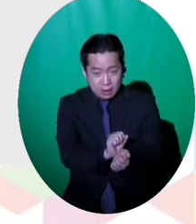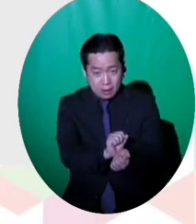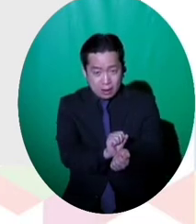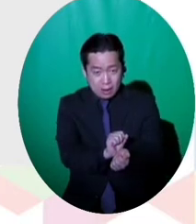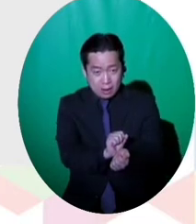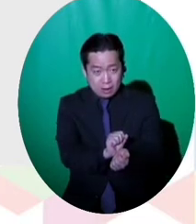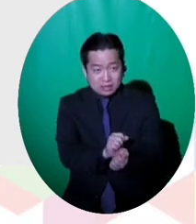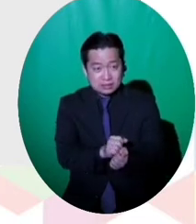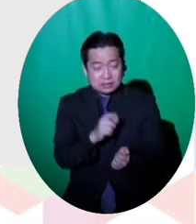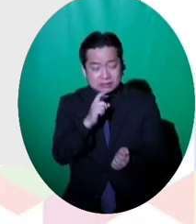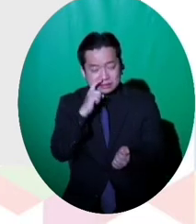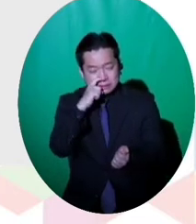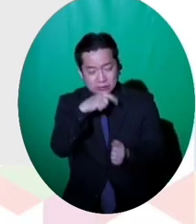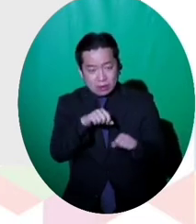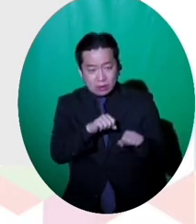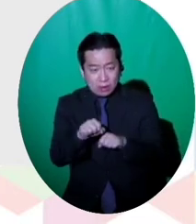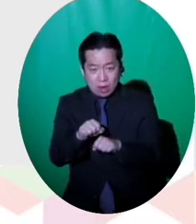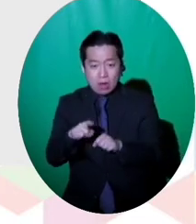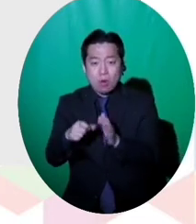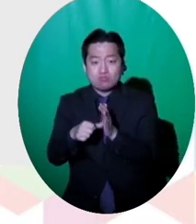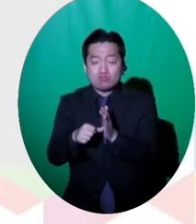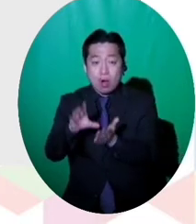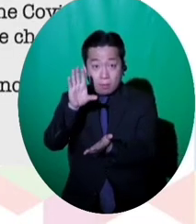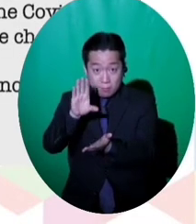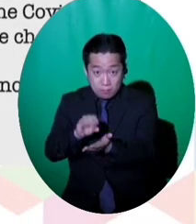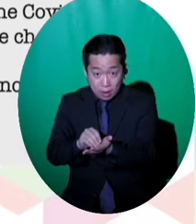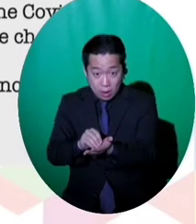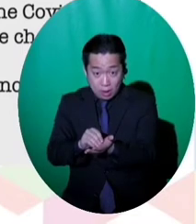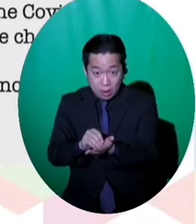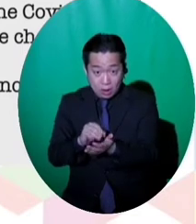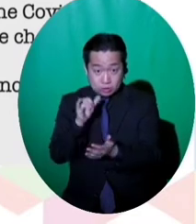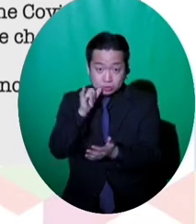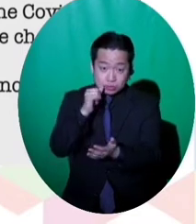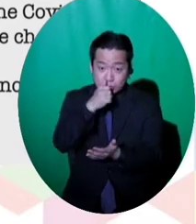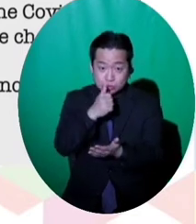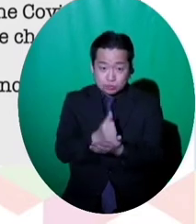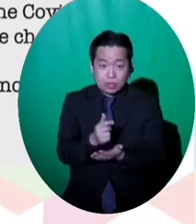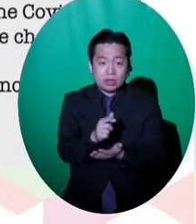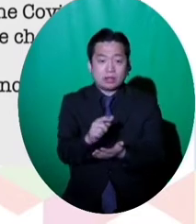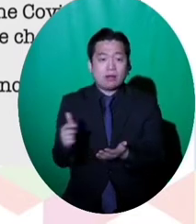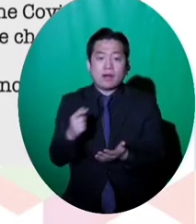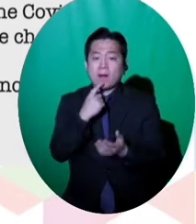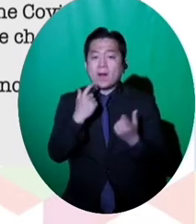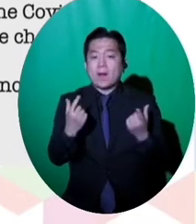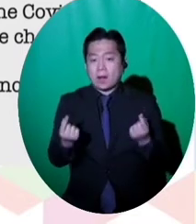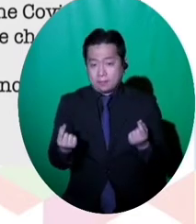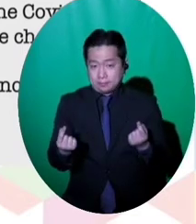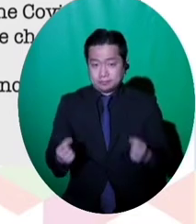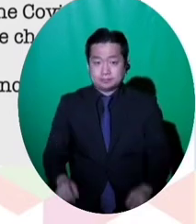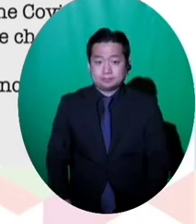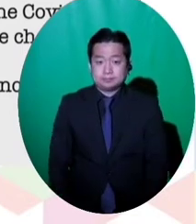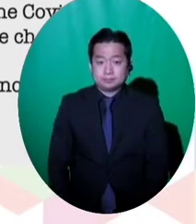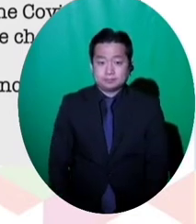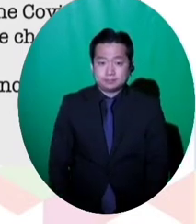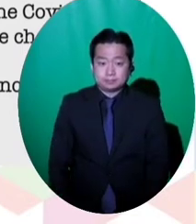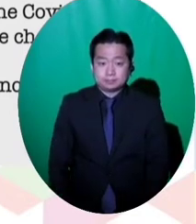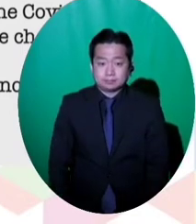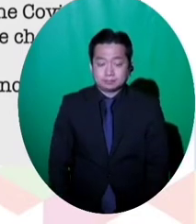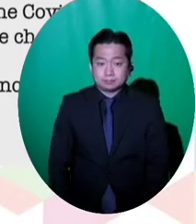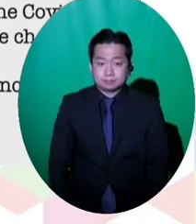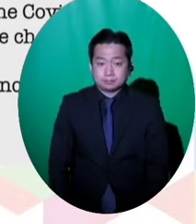an indicator of what we all care about the most. And in